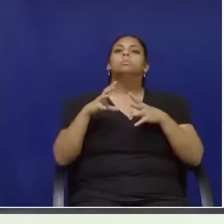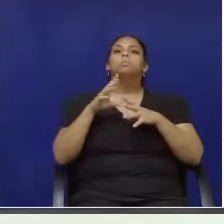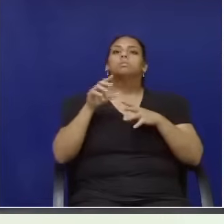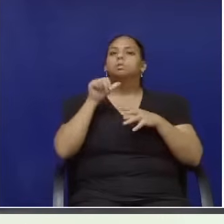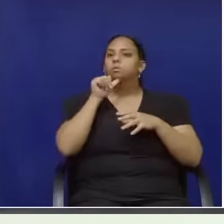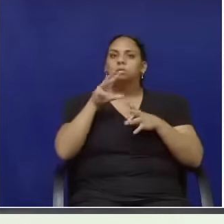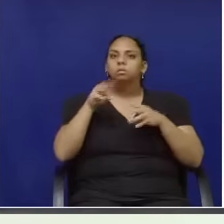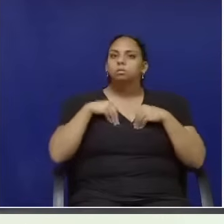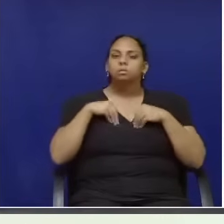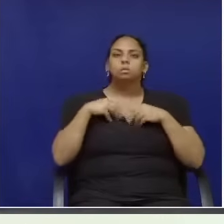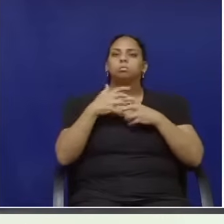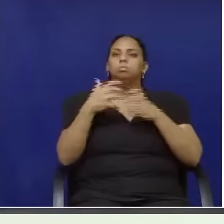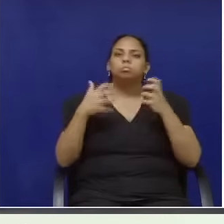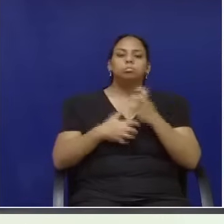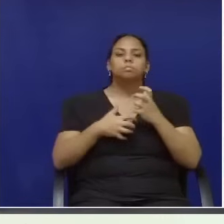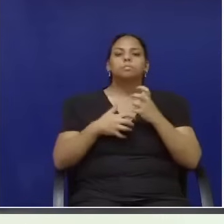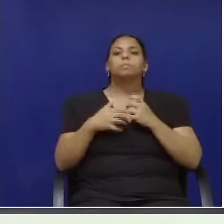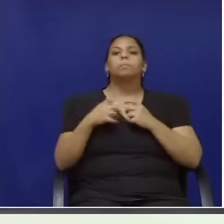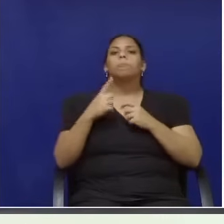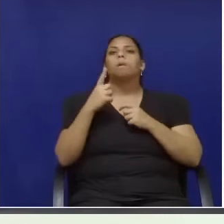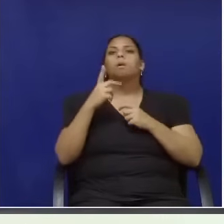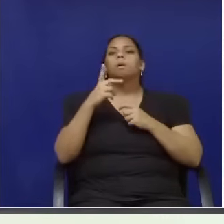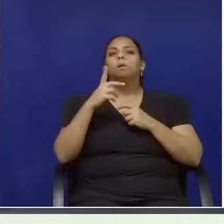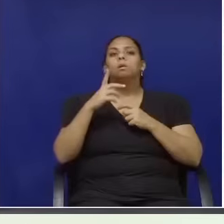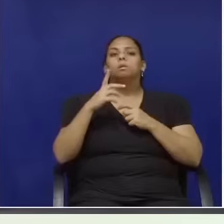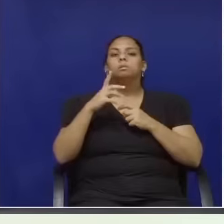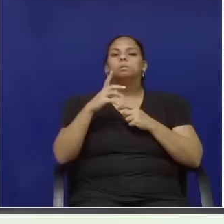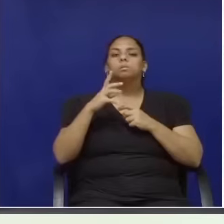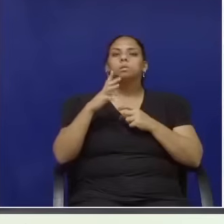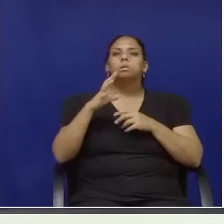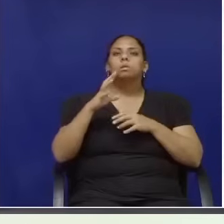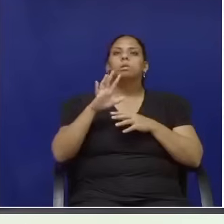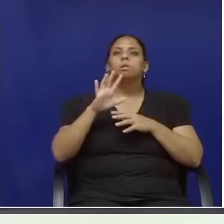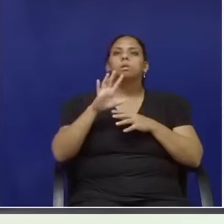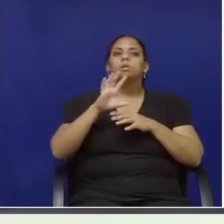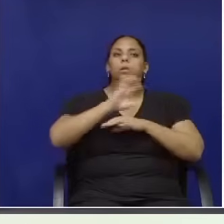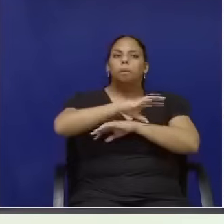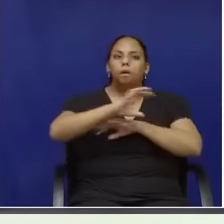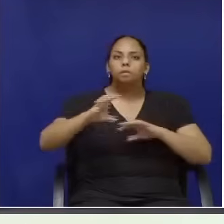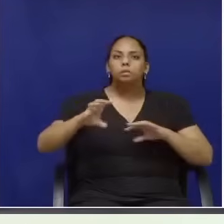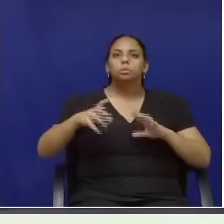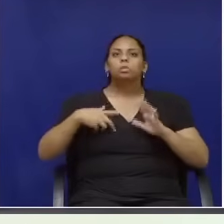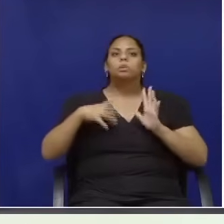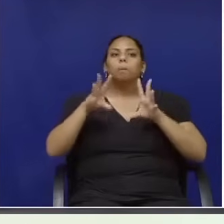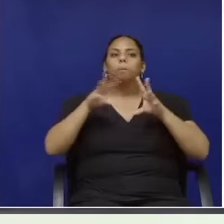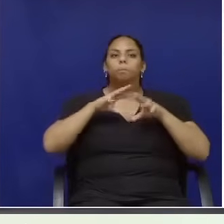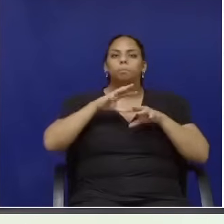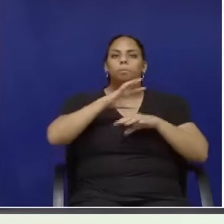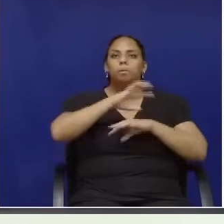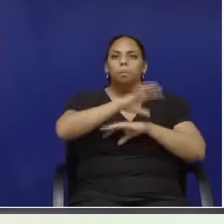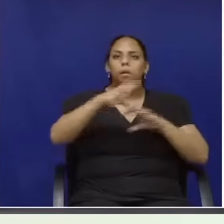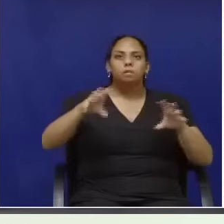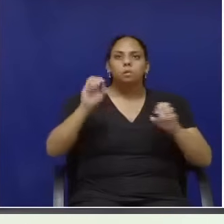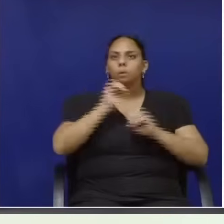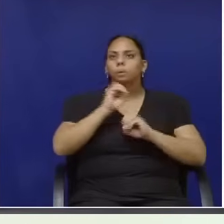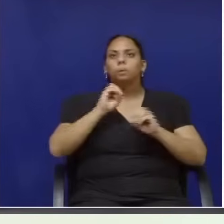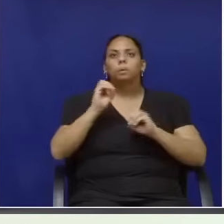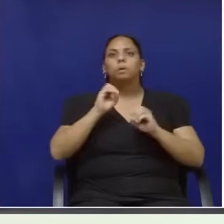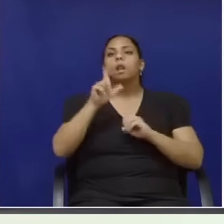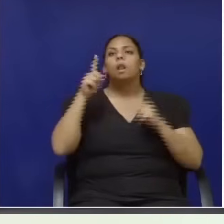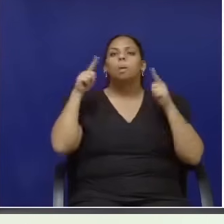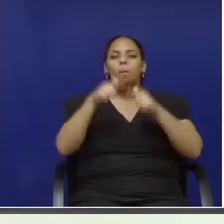contact crime stations in the province were approved. In Limpopo, no applications were